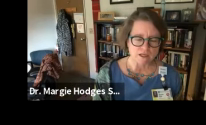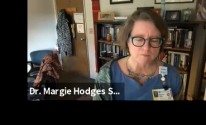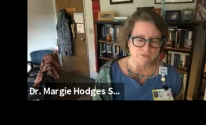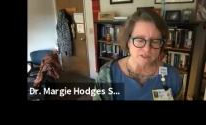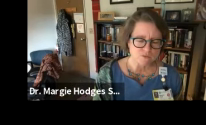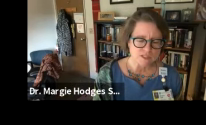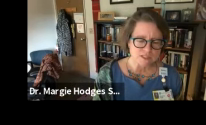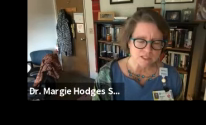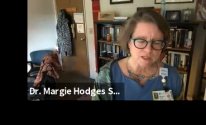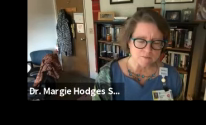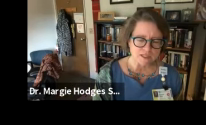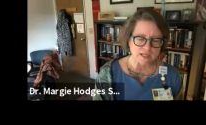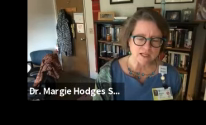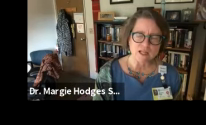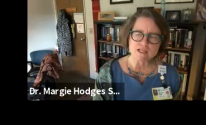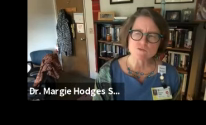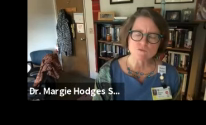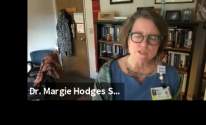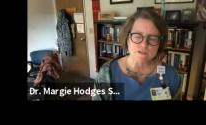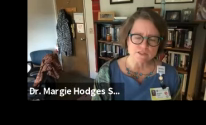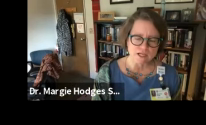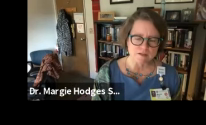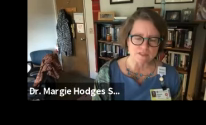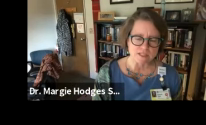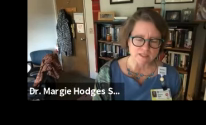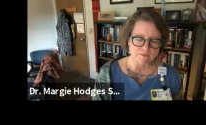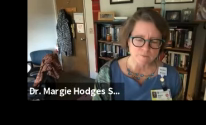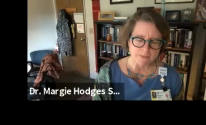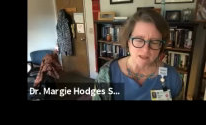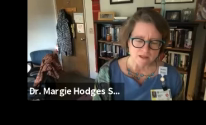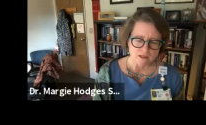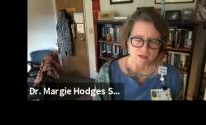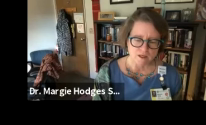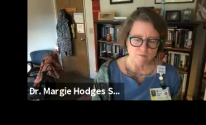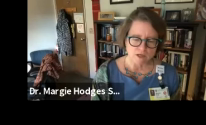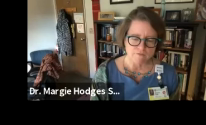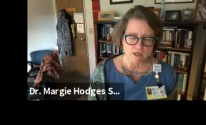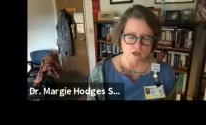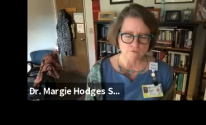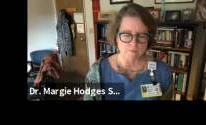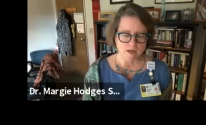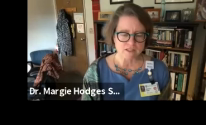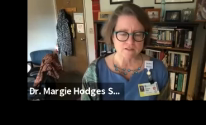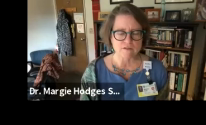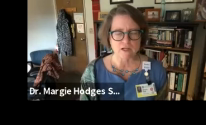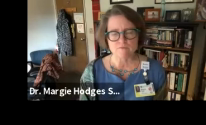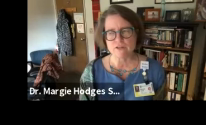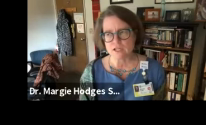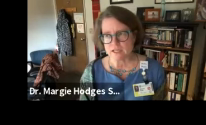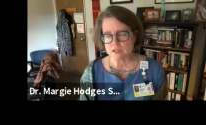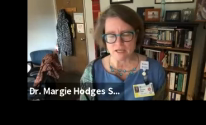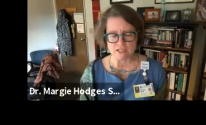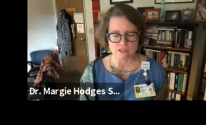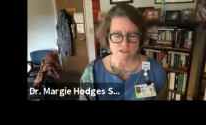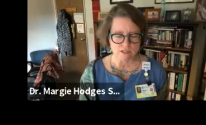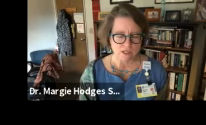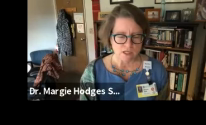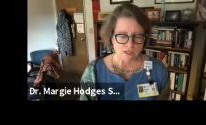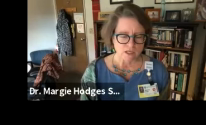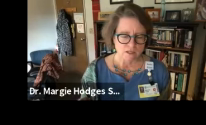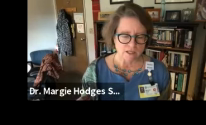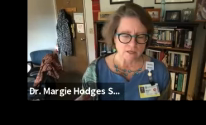Committee, this was the team that analyzed real-time data of our COVID positive ventilated